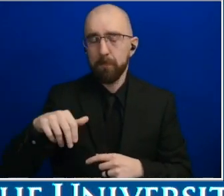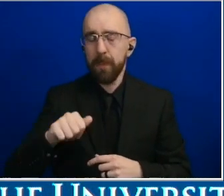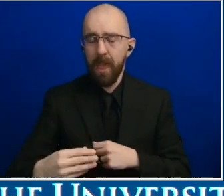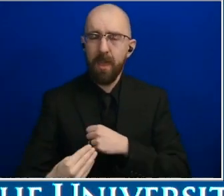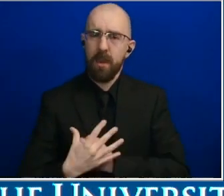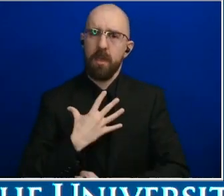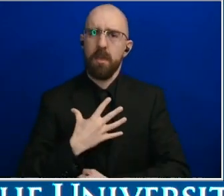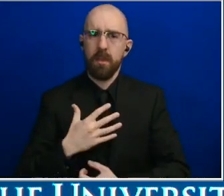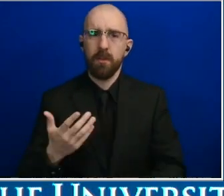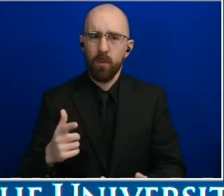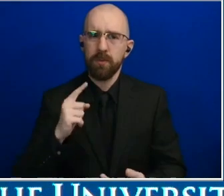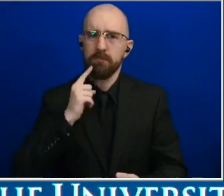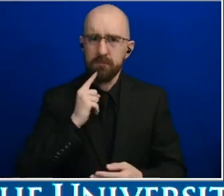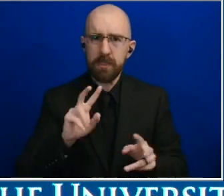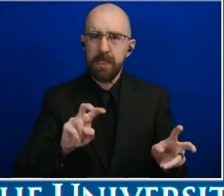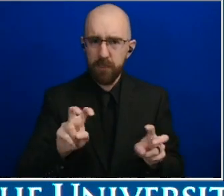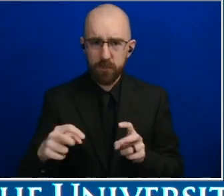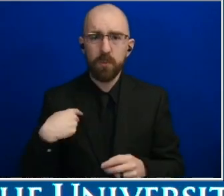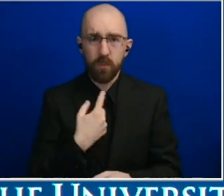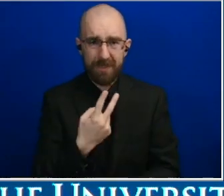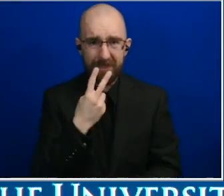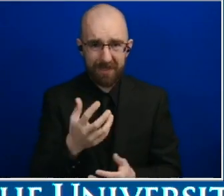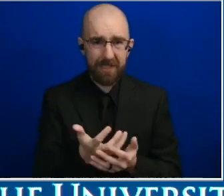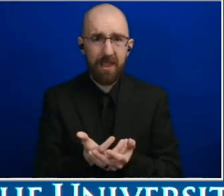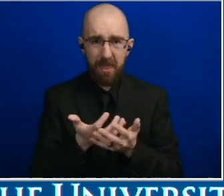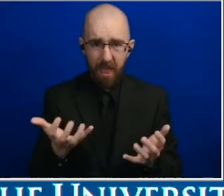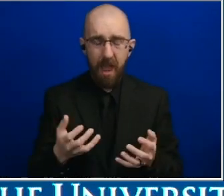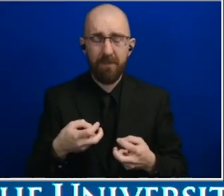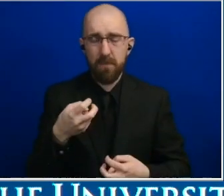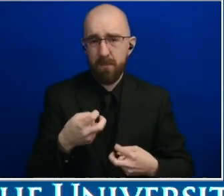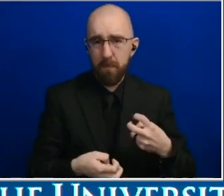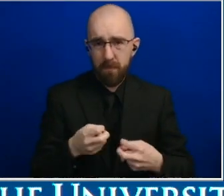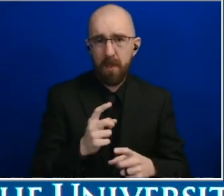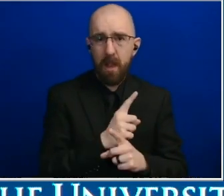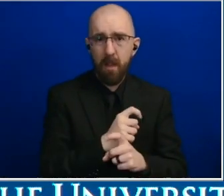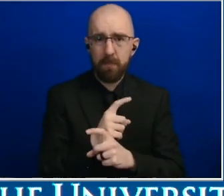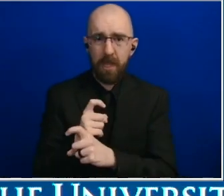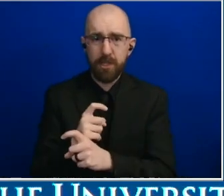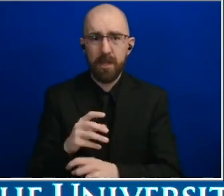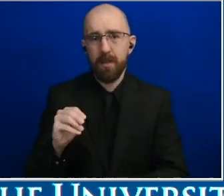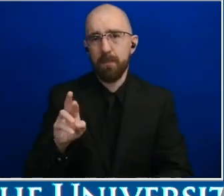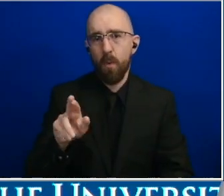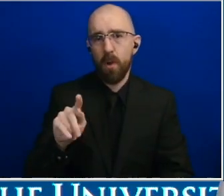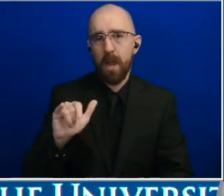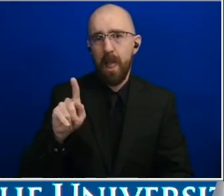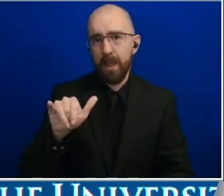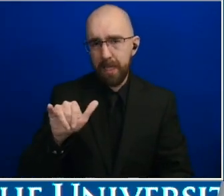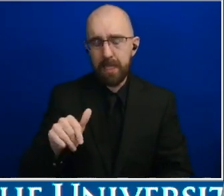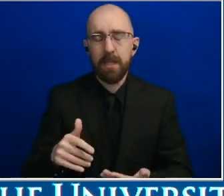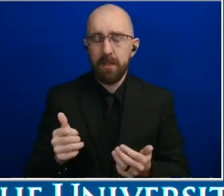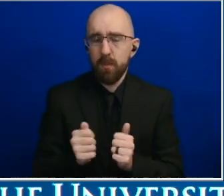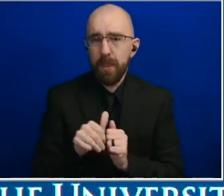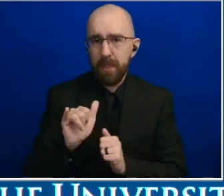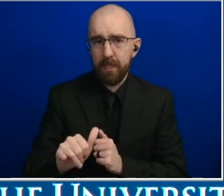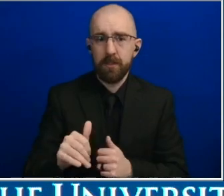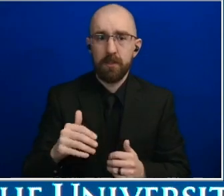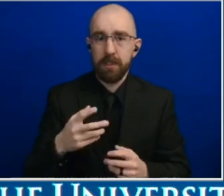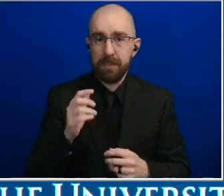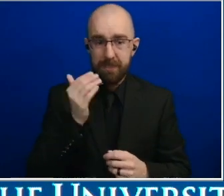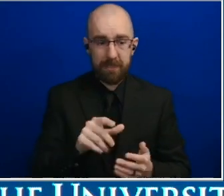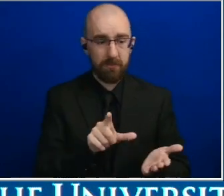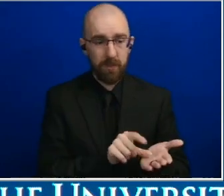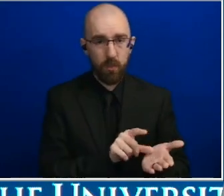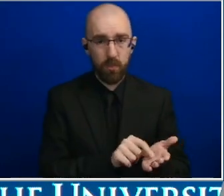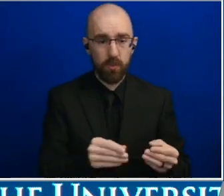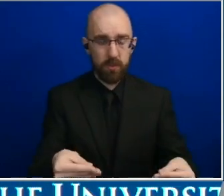issue, and we do see a lot of complications and mortality from this as well. And it seems like from the news stories, this is